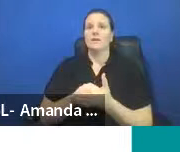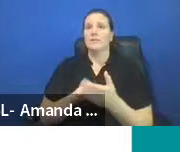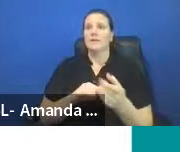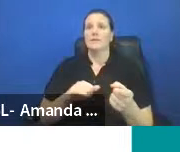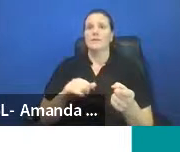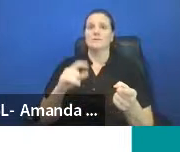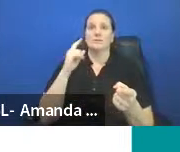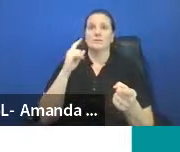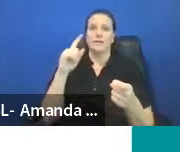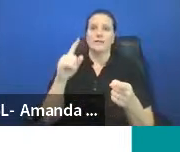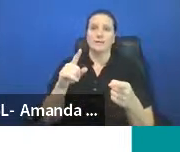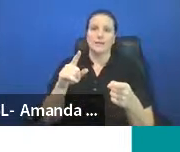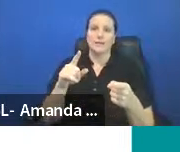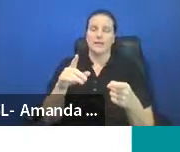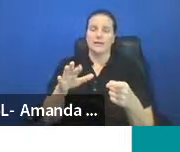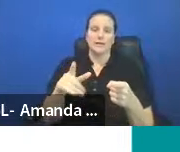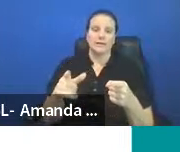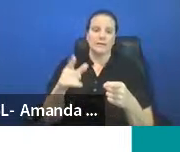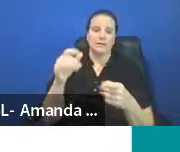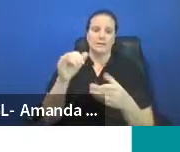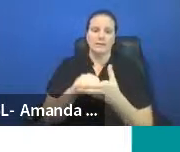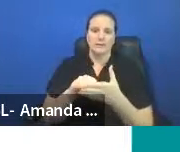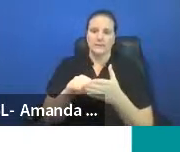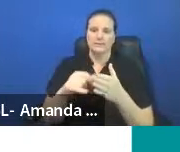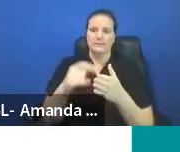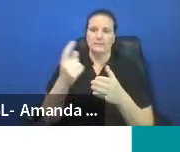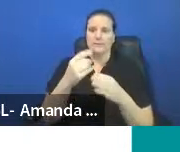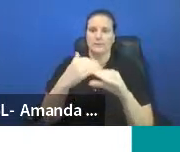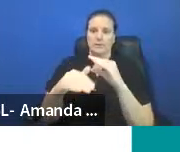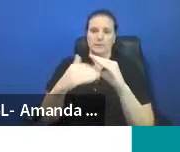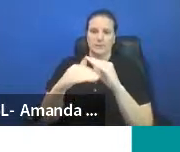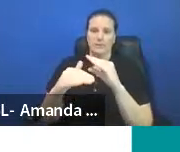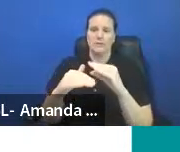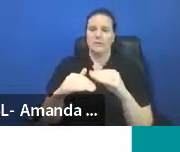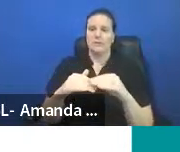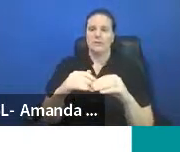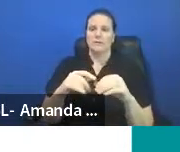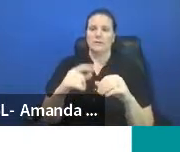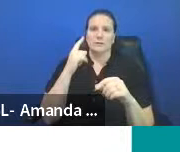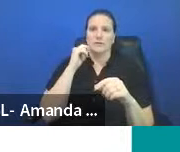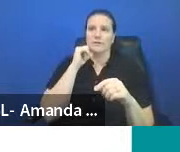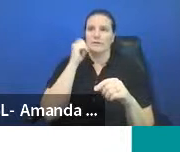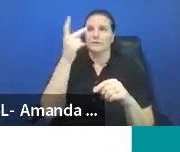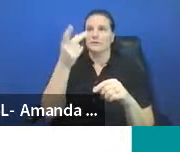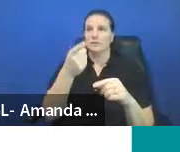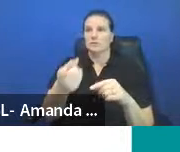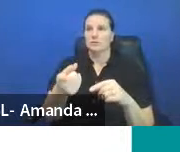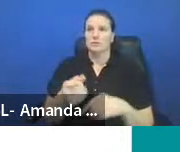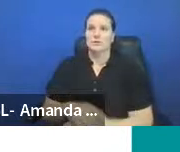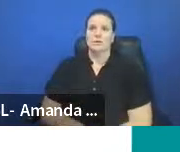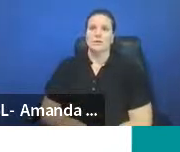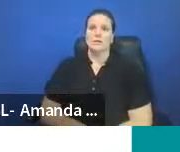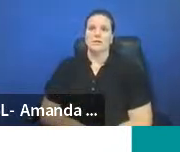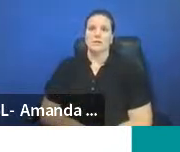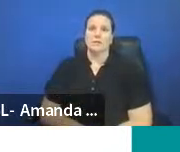in touch or have been the recipient of your emails, but we haven't actually seen you.